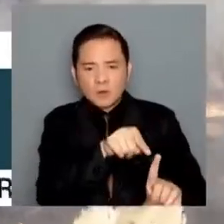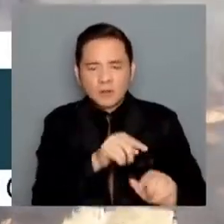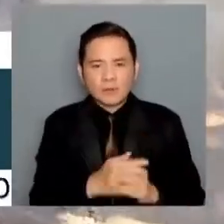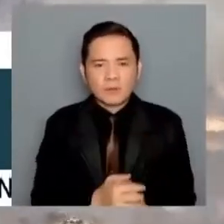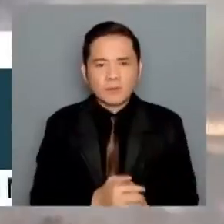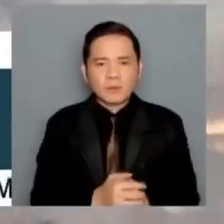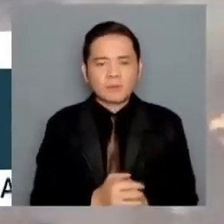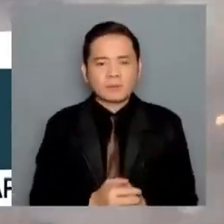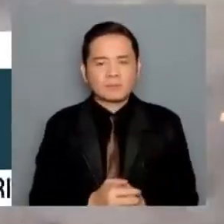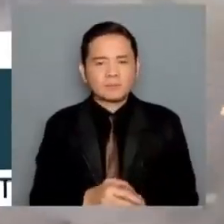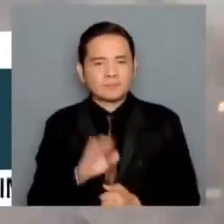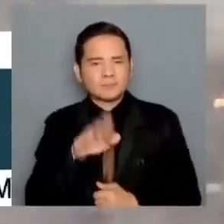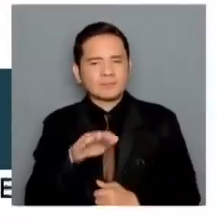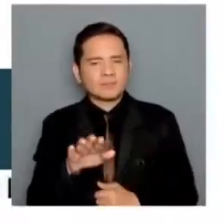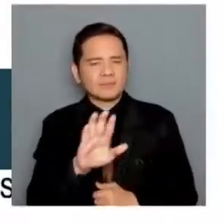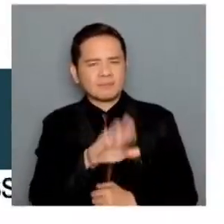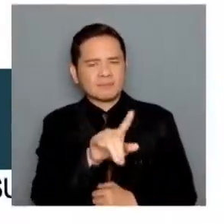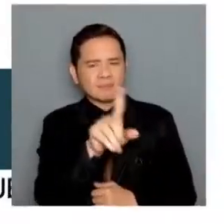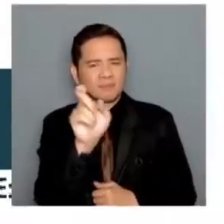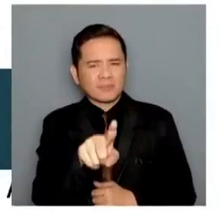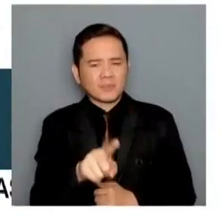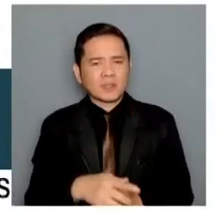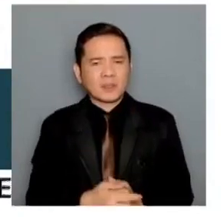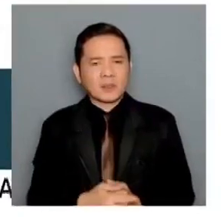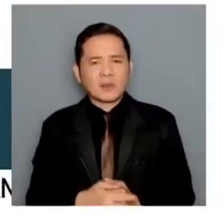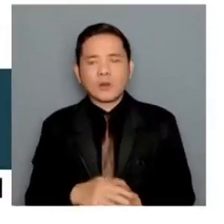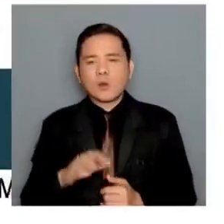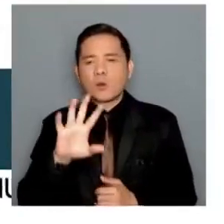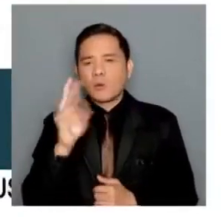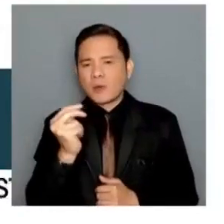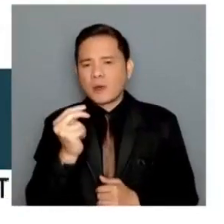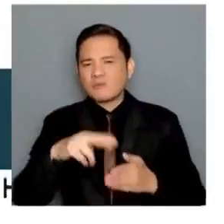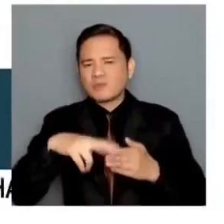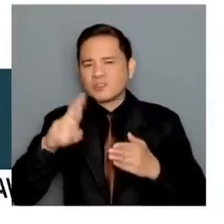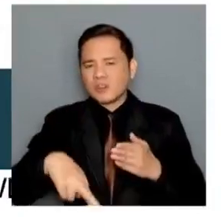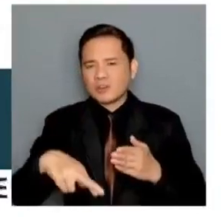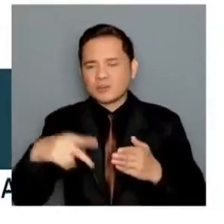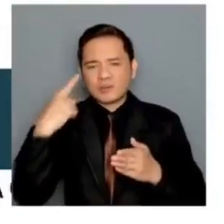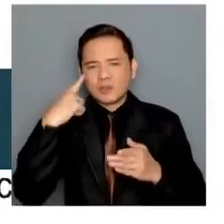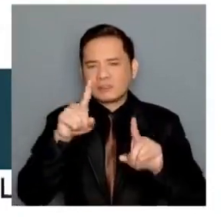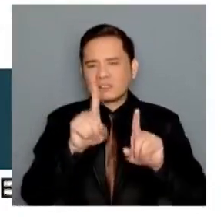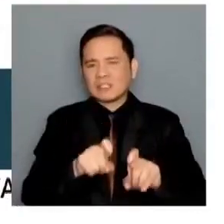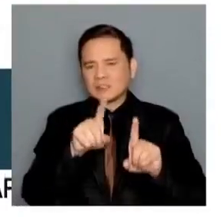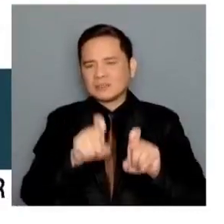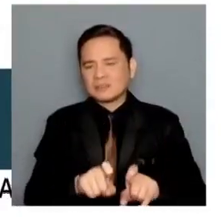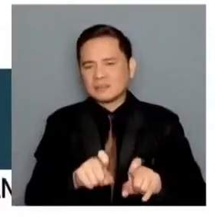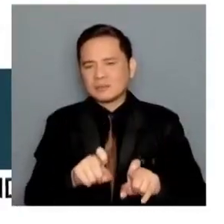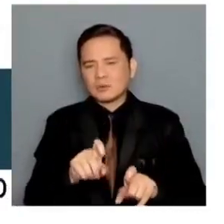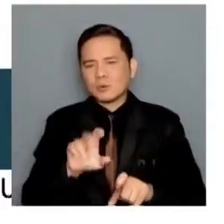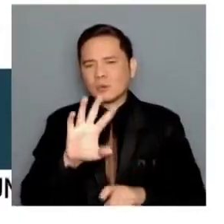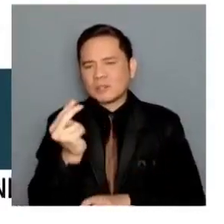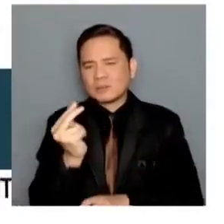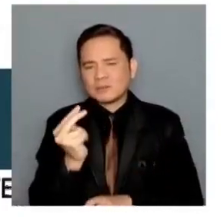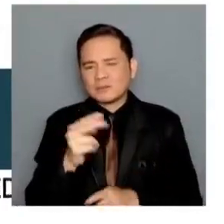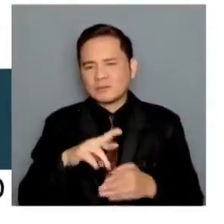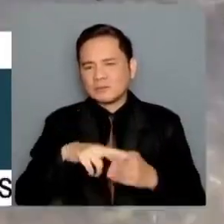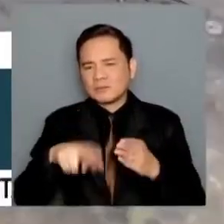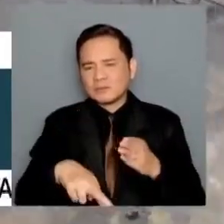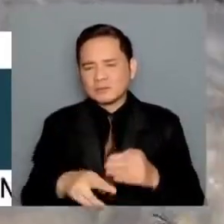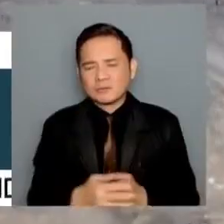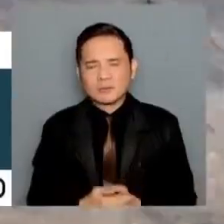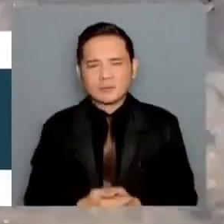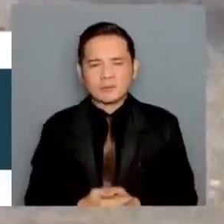Okay. So when do we expect, Governor? When do we expect results from these toxicology tests to be out? They said